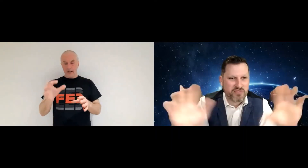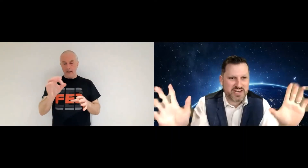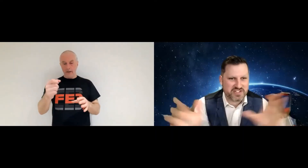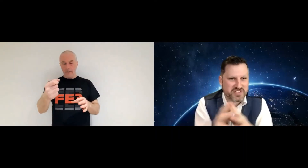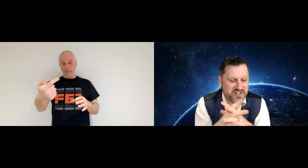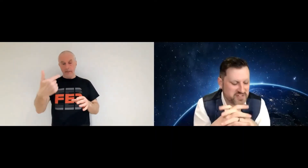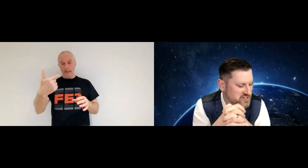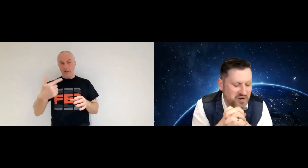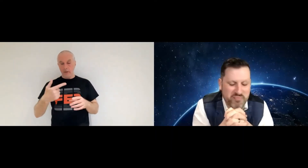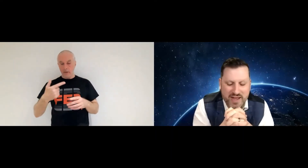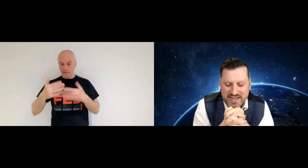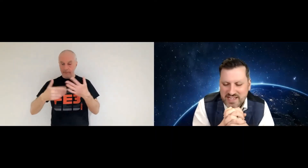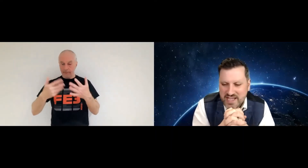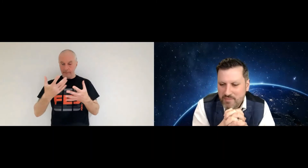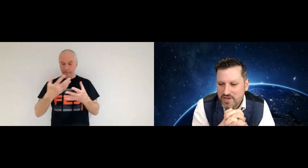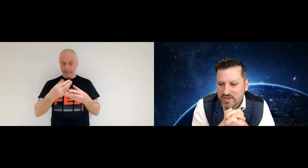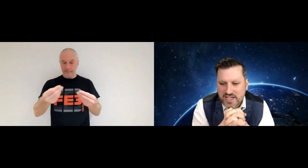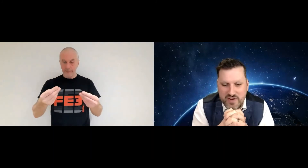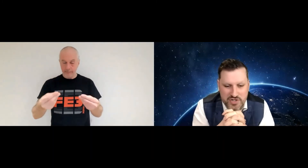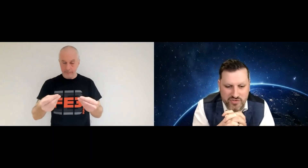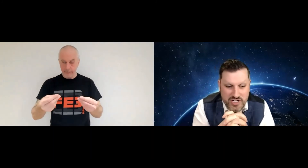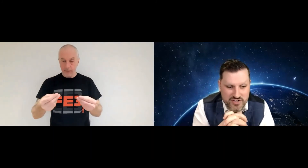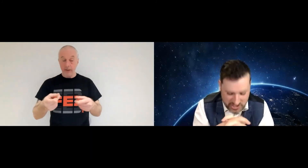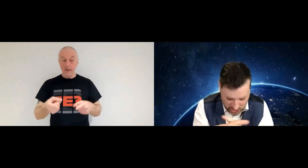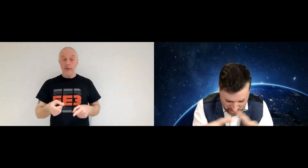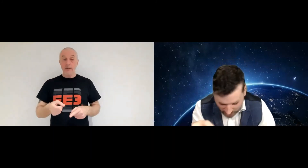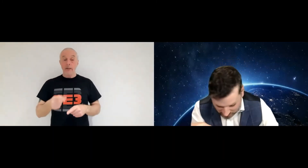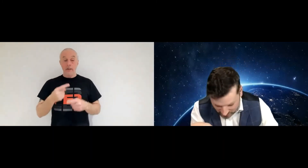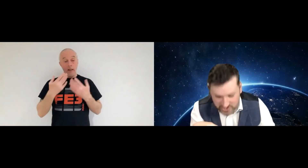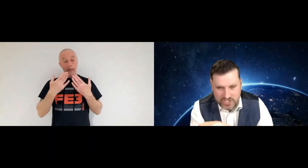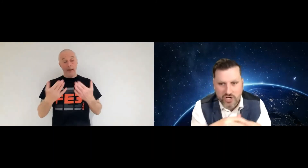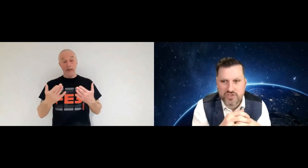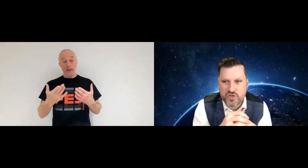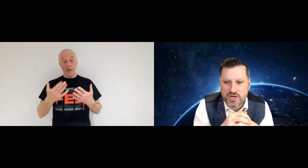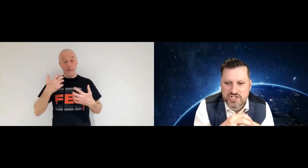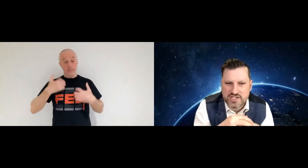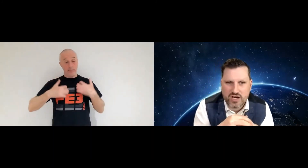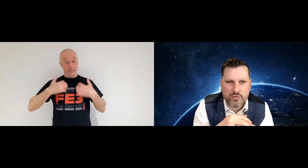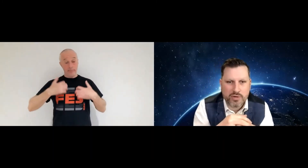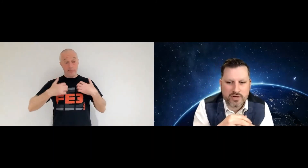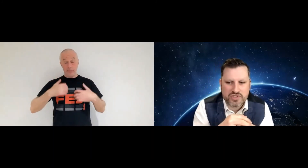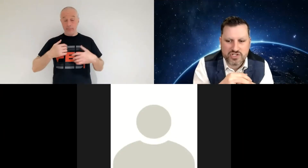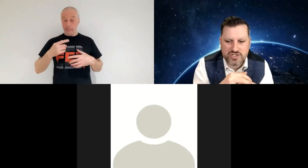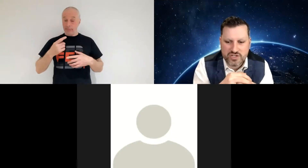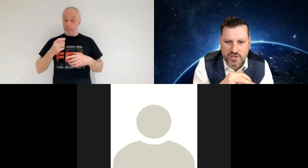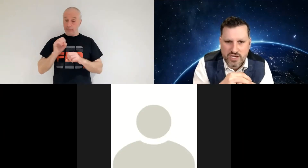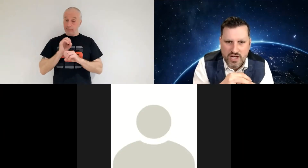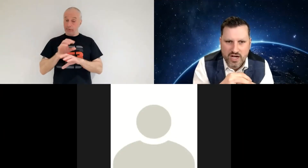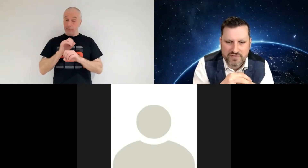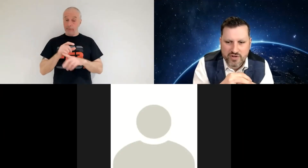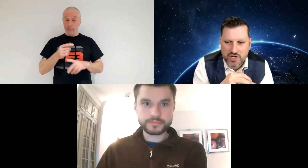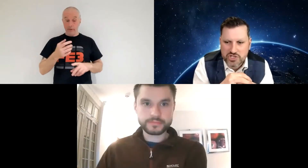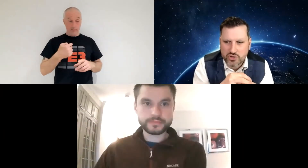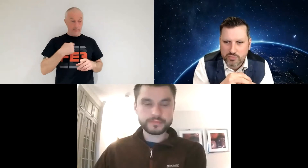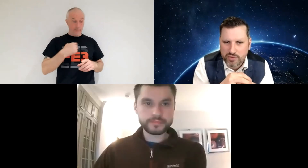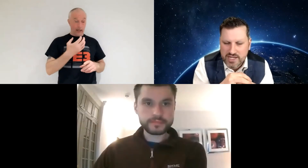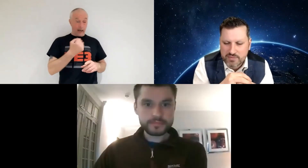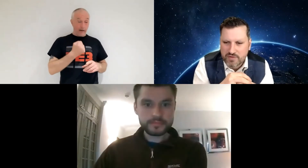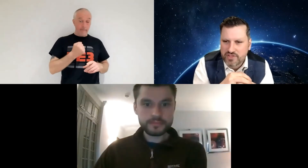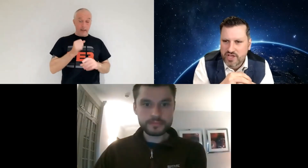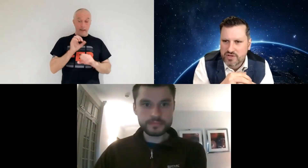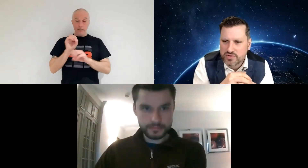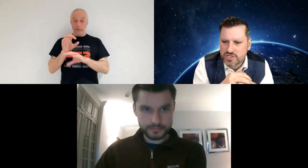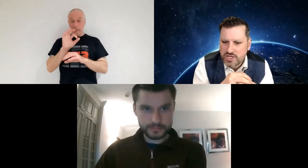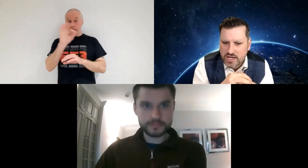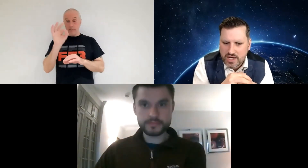no other reason, so don't panic. Thank you very much for a really interesting talk, Tommy. I've certainly got a few questions that I will pose to you after our short break.